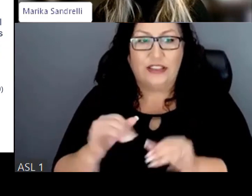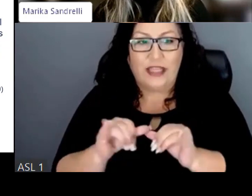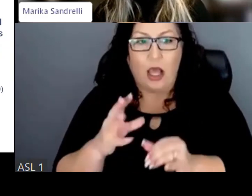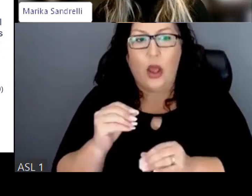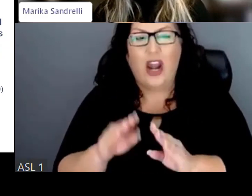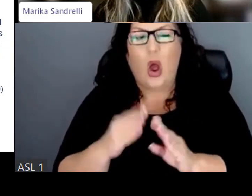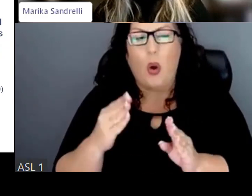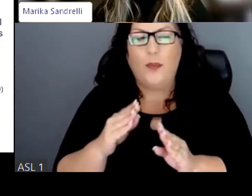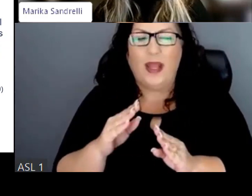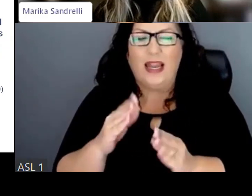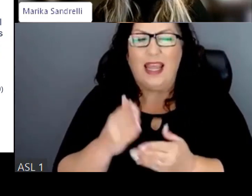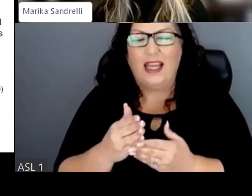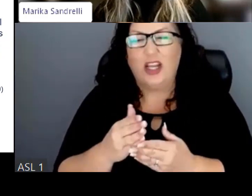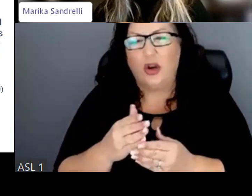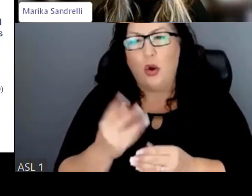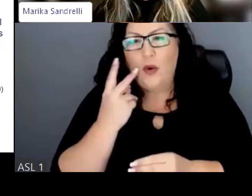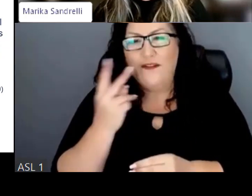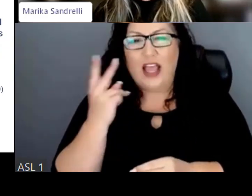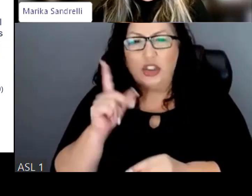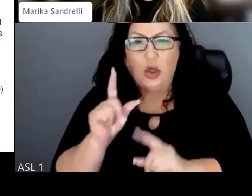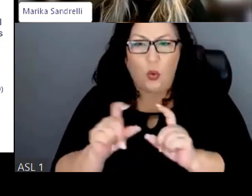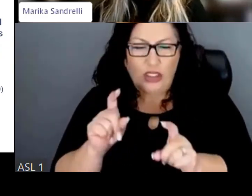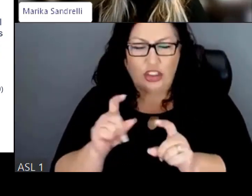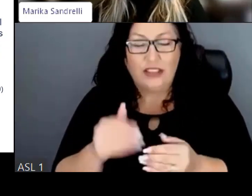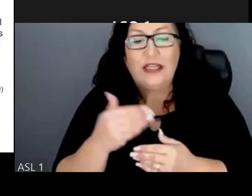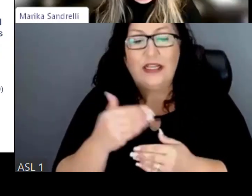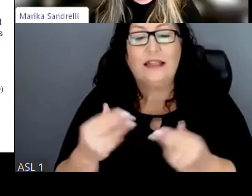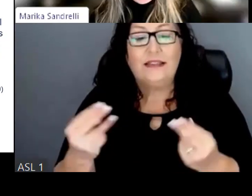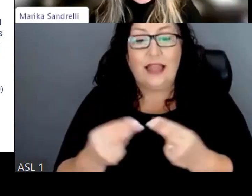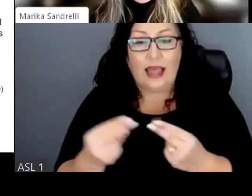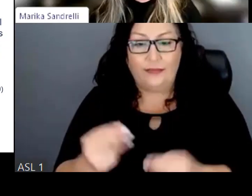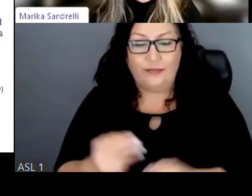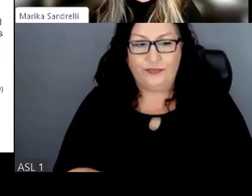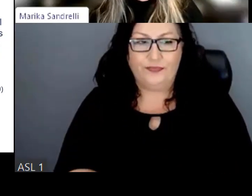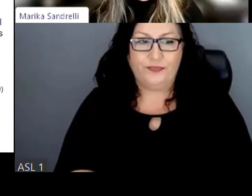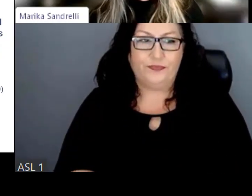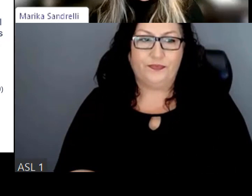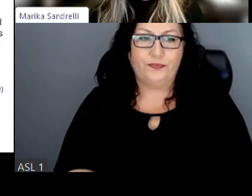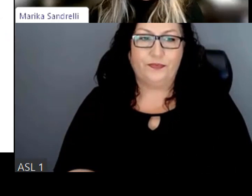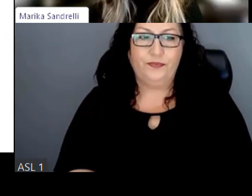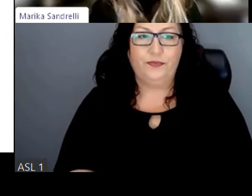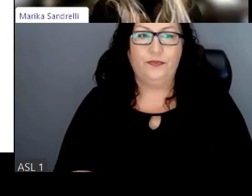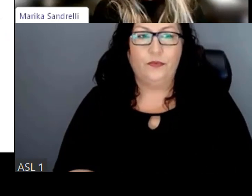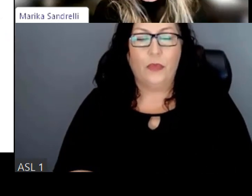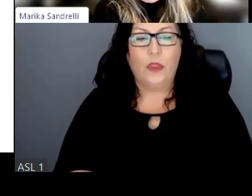some open-ended reflection questions. Next slide.